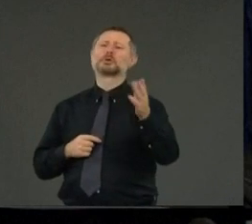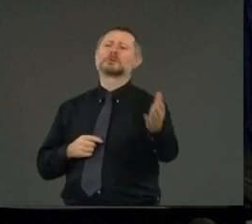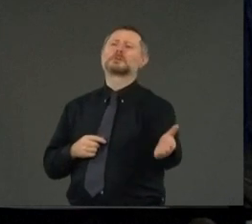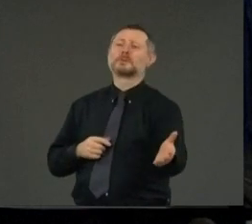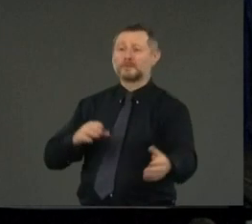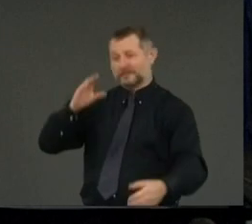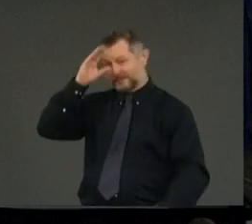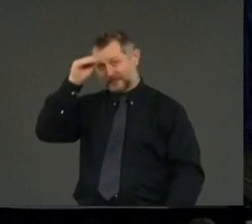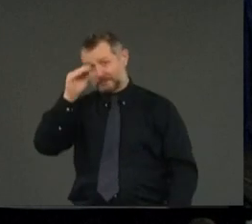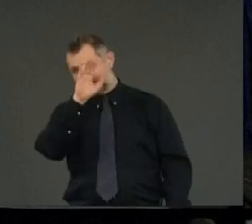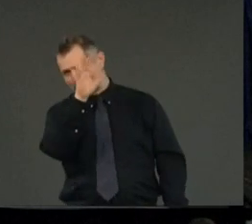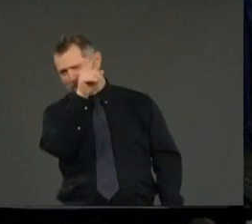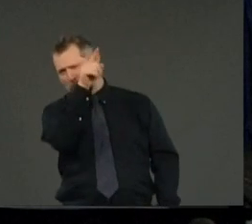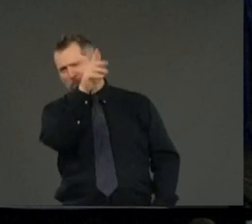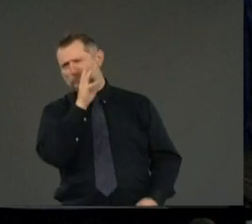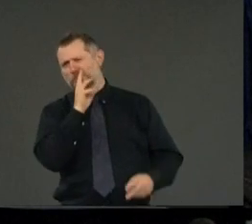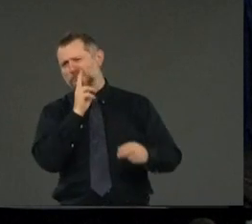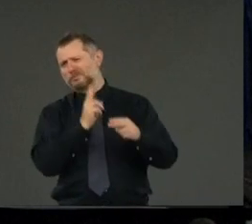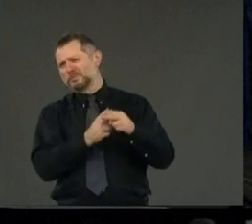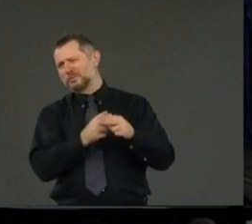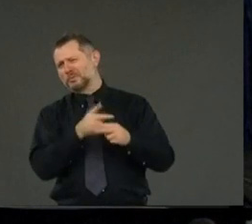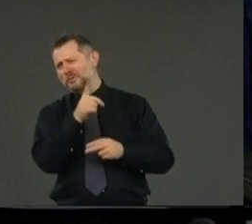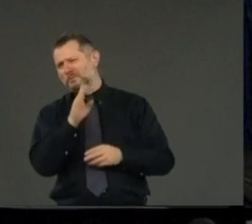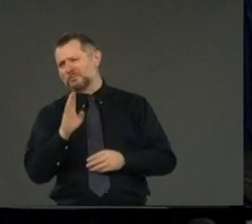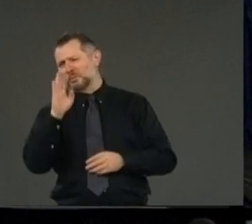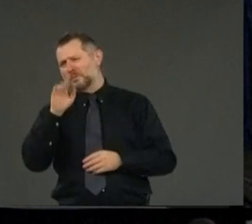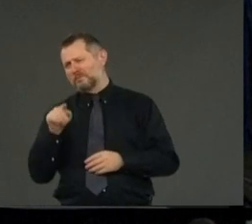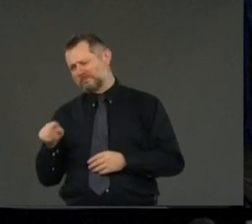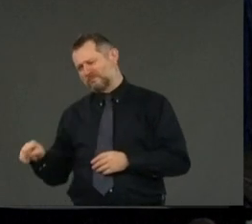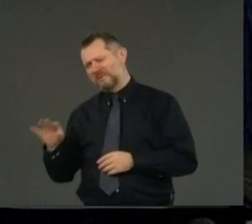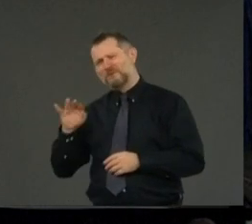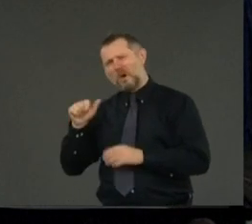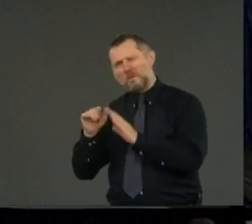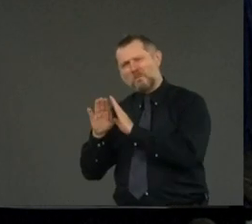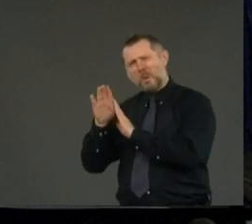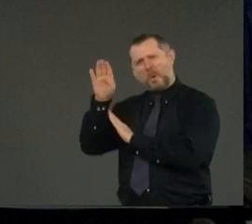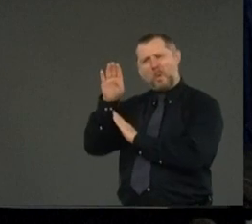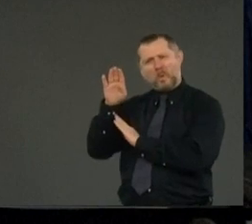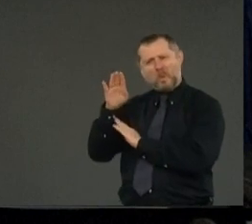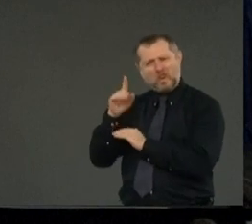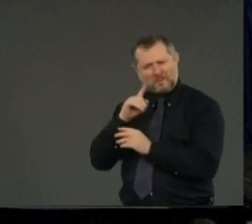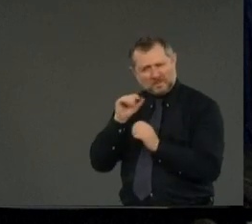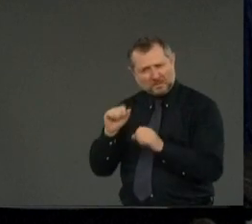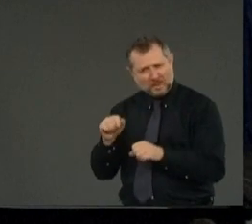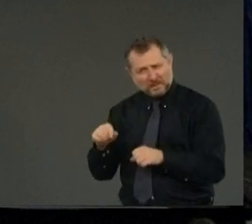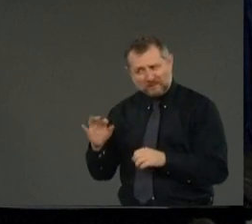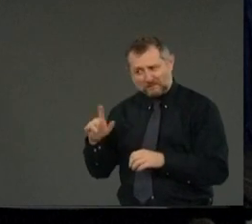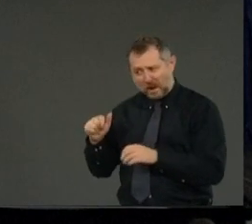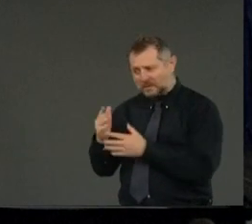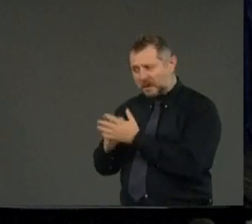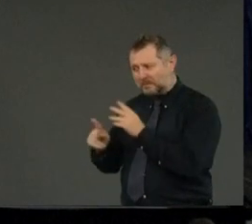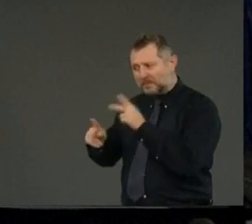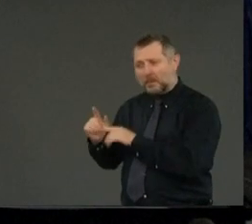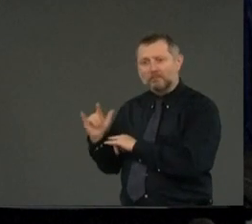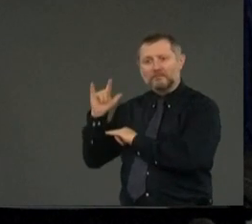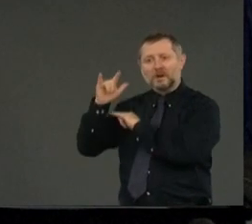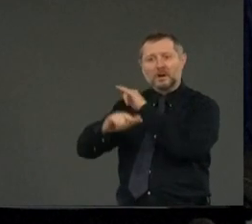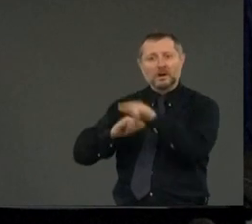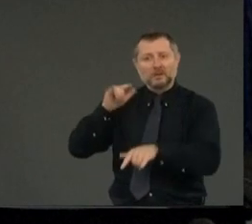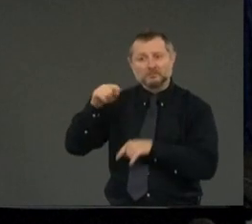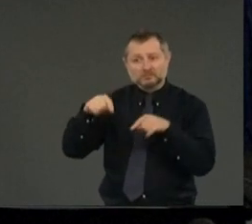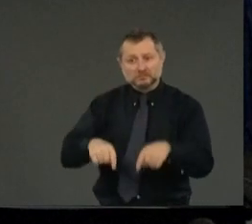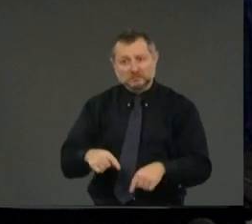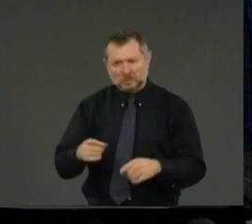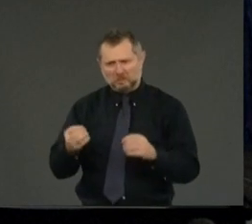You mentioned the uptick of cases in Florida, and you mentioned that there are flights landing from Florida, which are increasing in terms of how crowded they